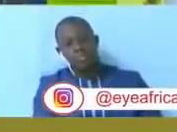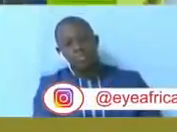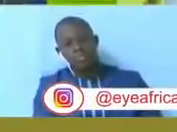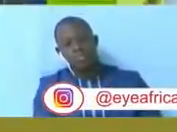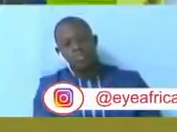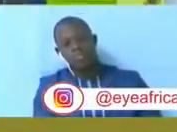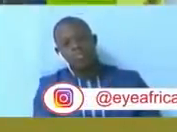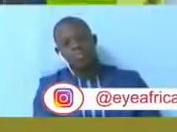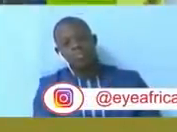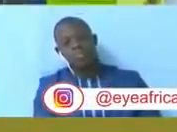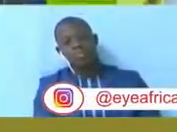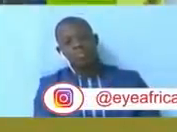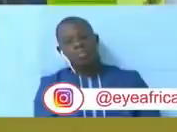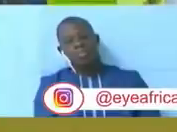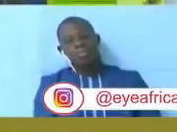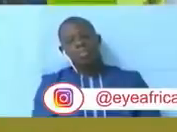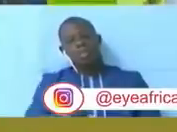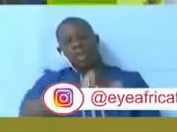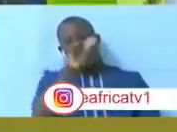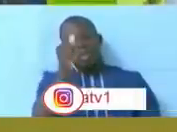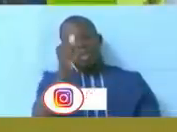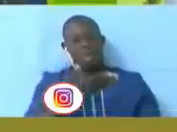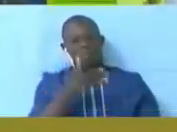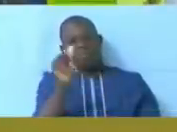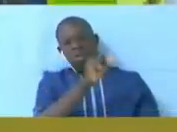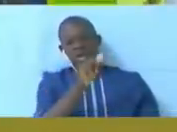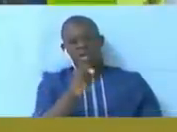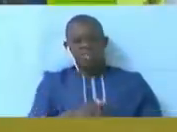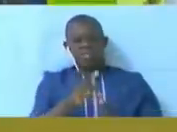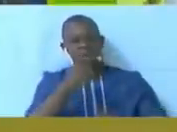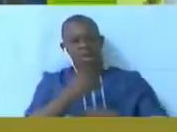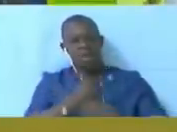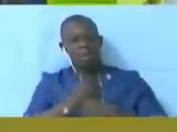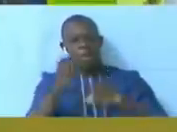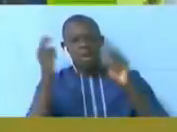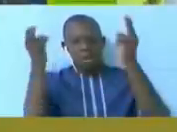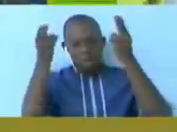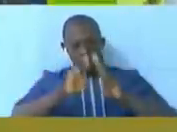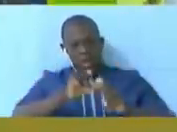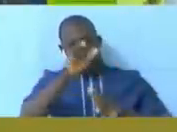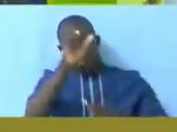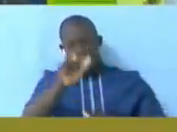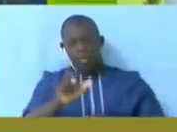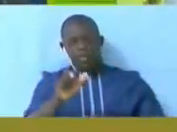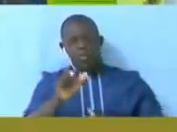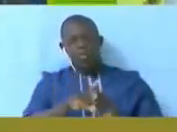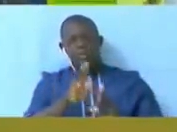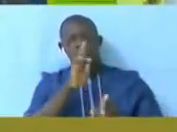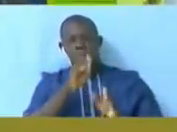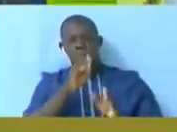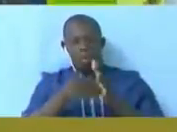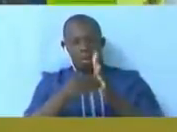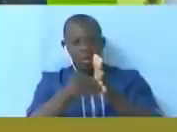sister Gambian judges also. And for now, I'm barring musol dolso dol mi alang ko kiti kuntul la le